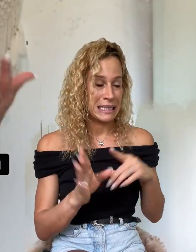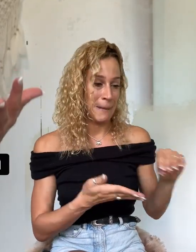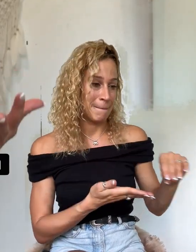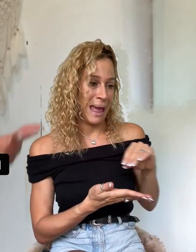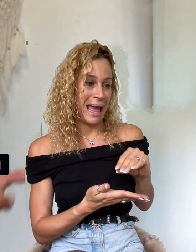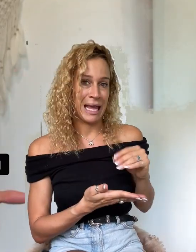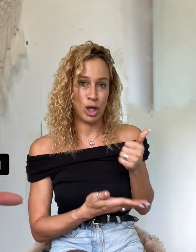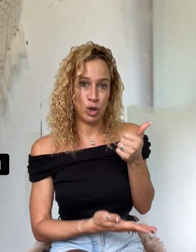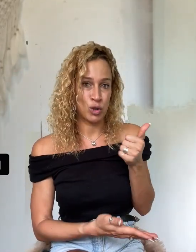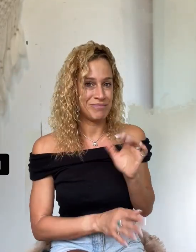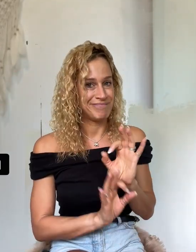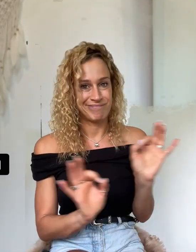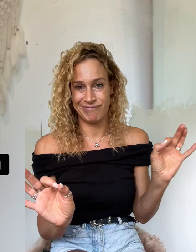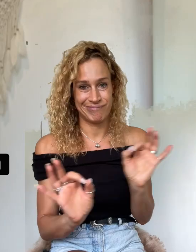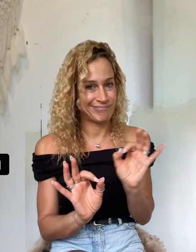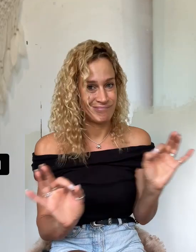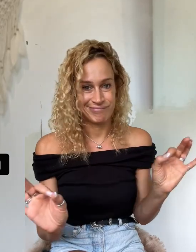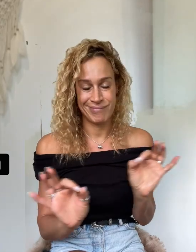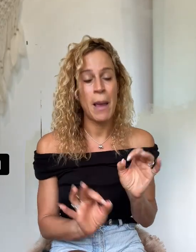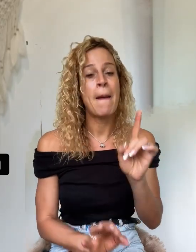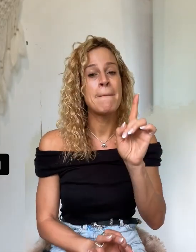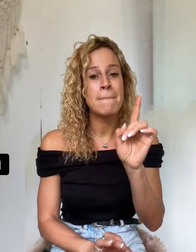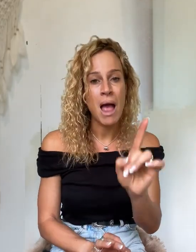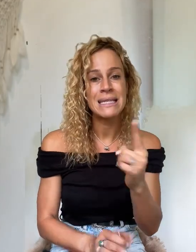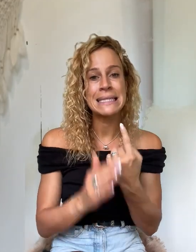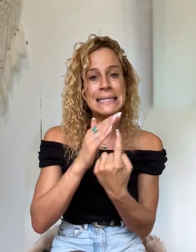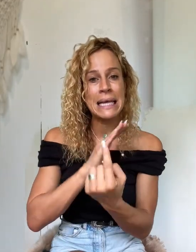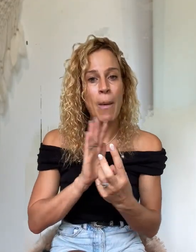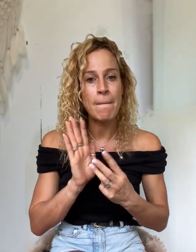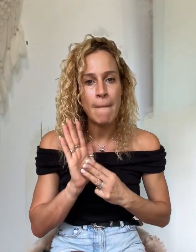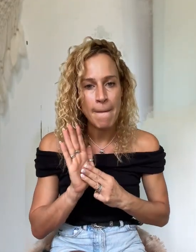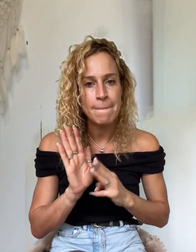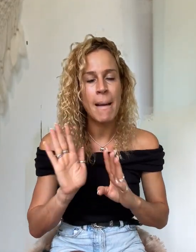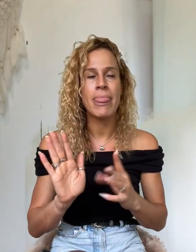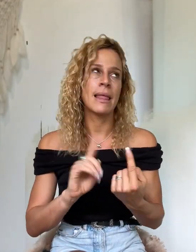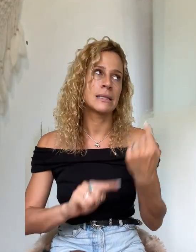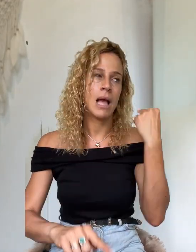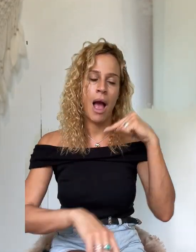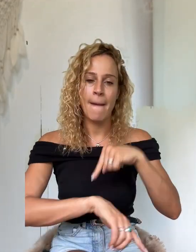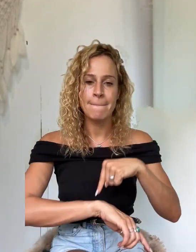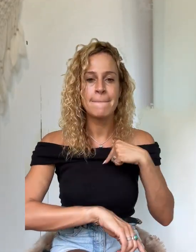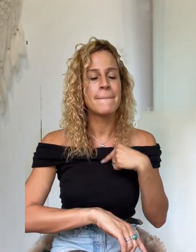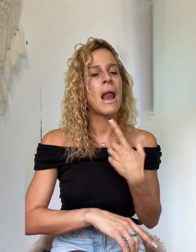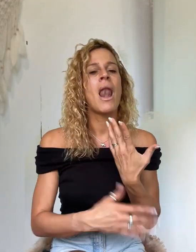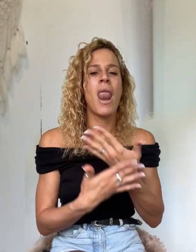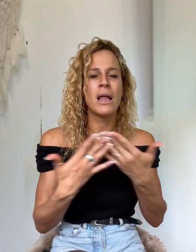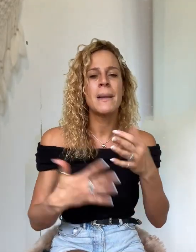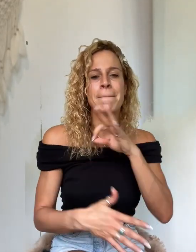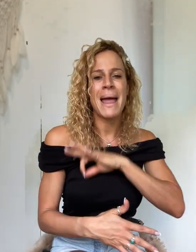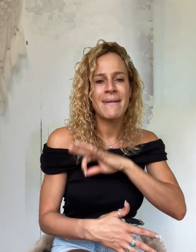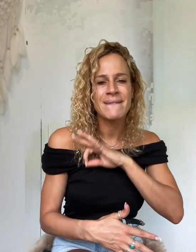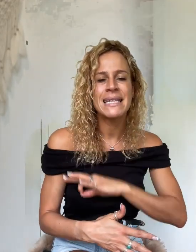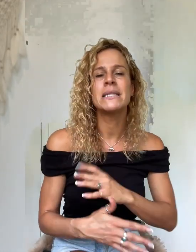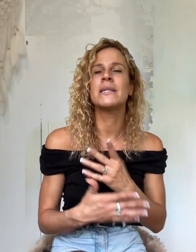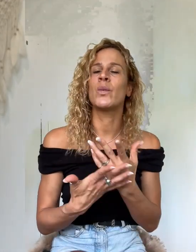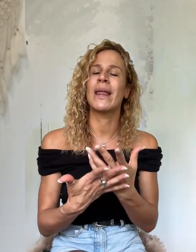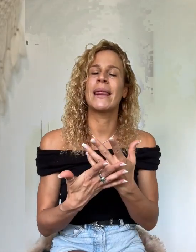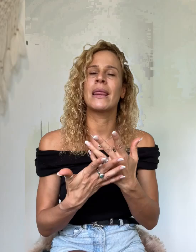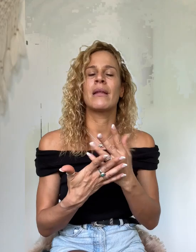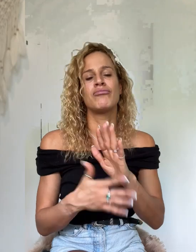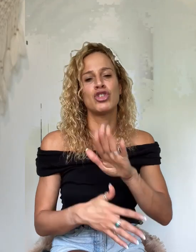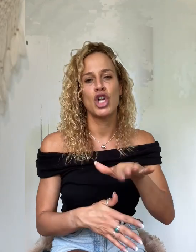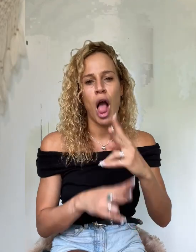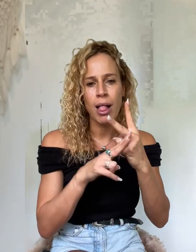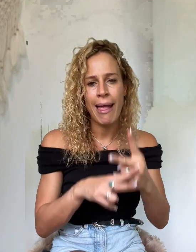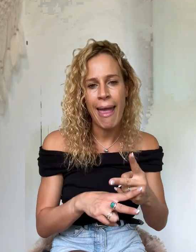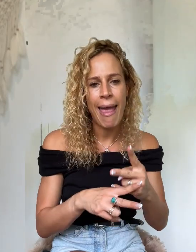But I was a single mom that at the time had a lot of benefits in terms of childcare paid for and things like that.